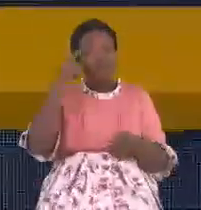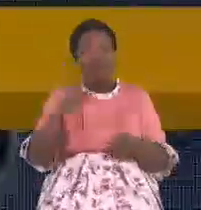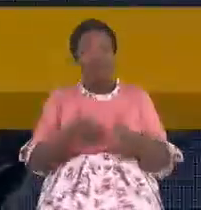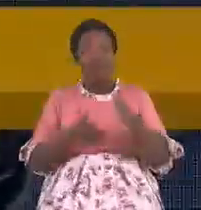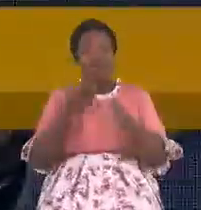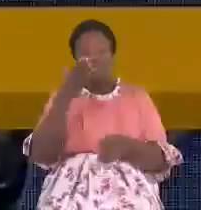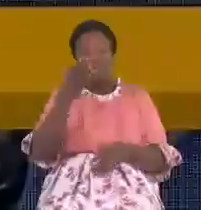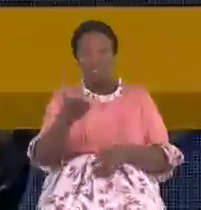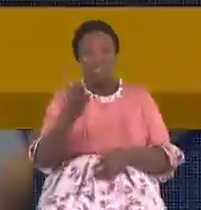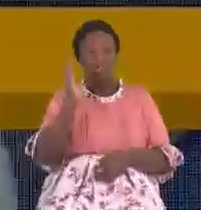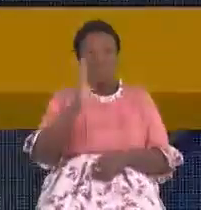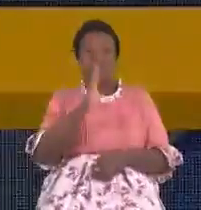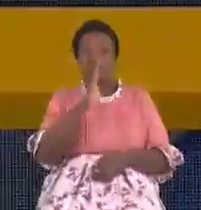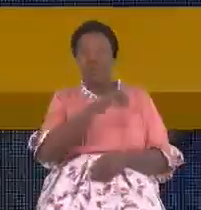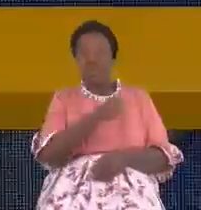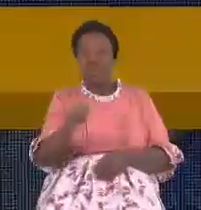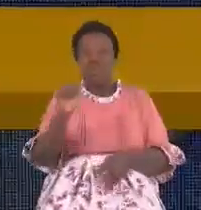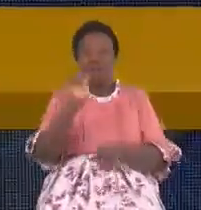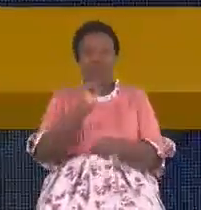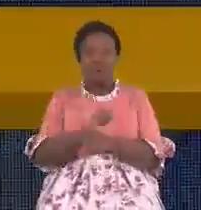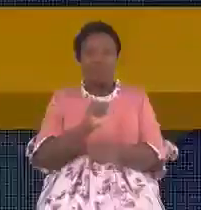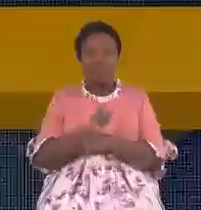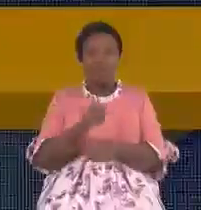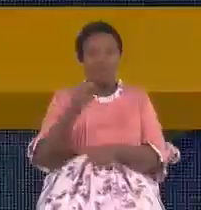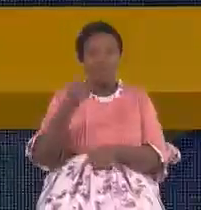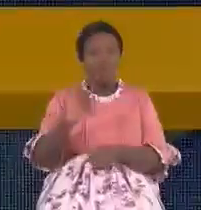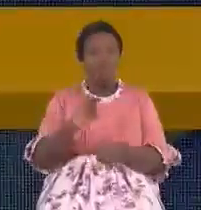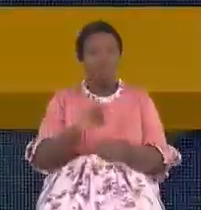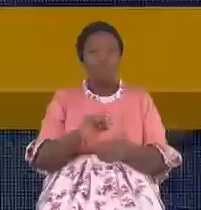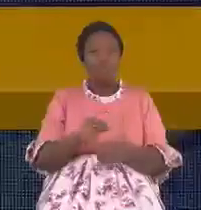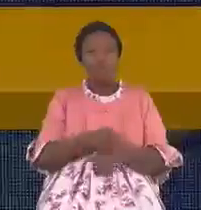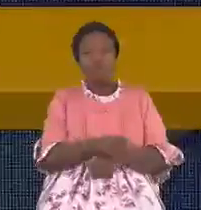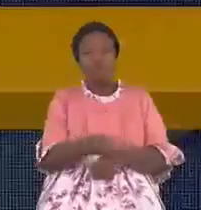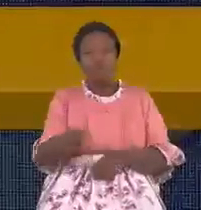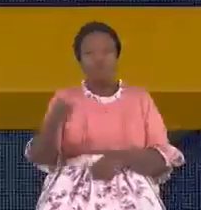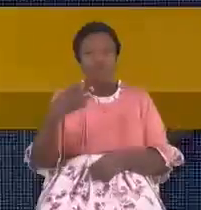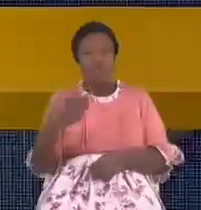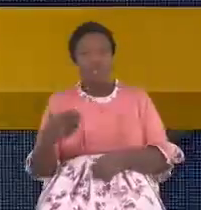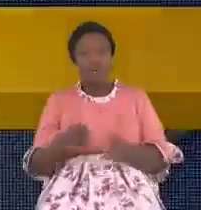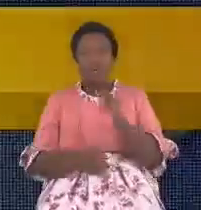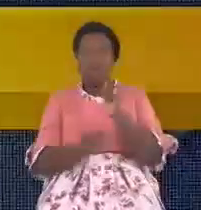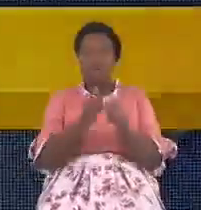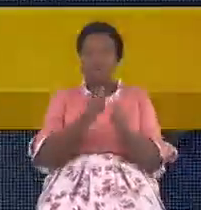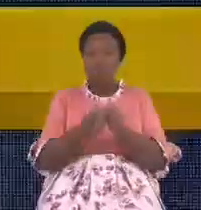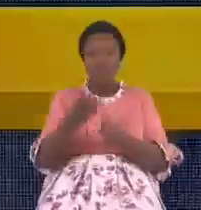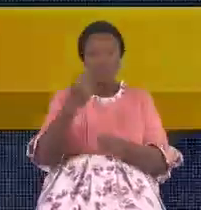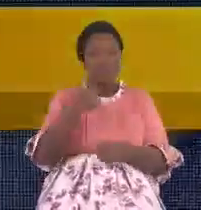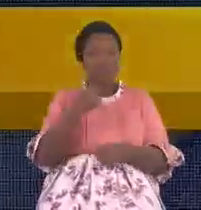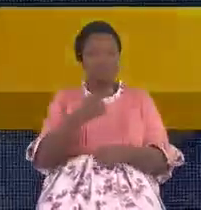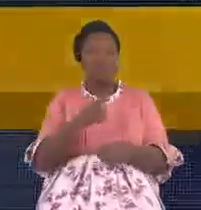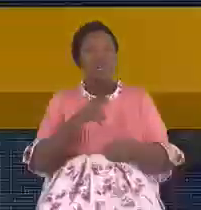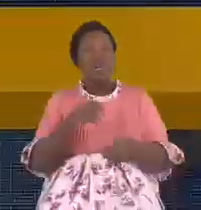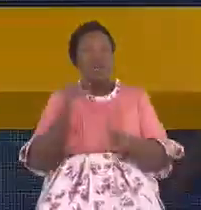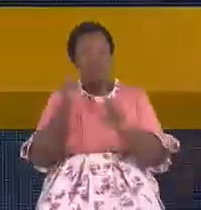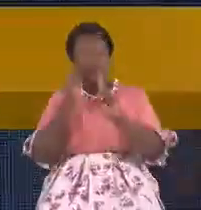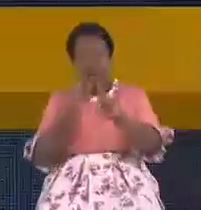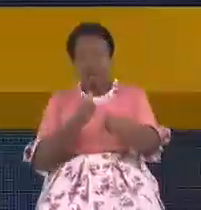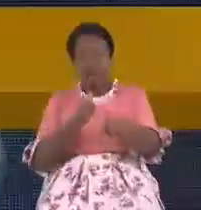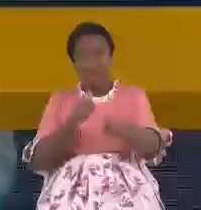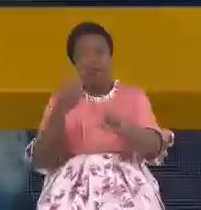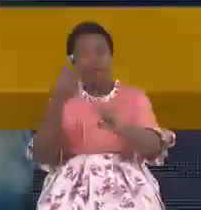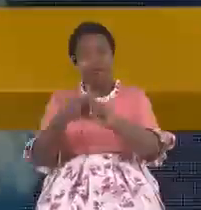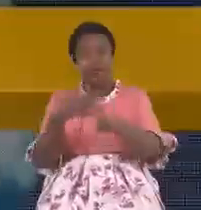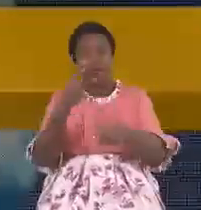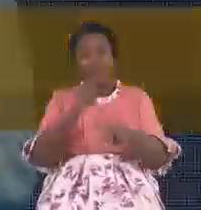performance of those things which what you'll hear from the lord